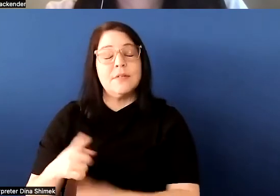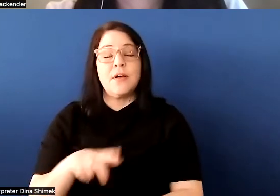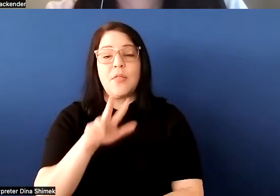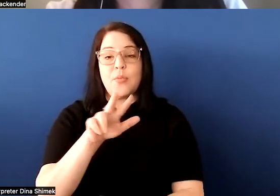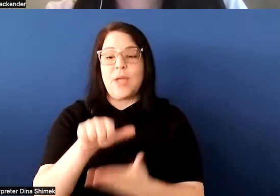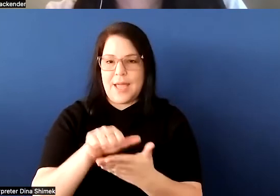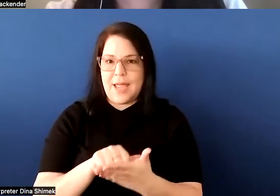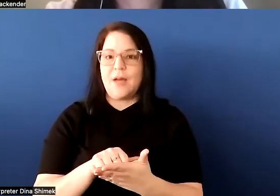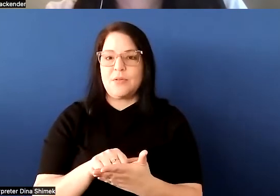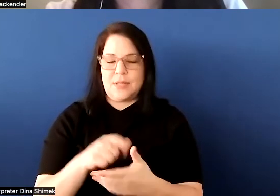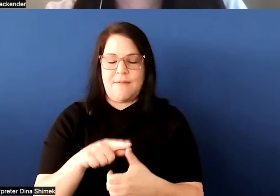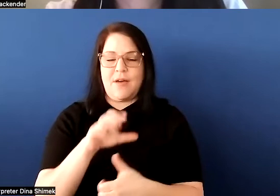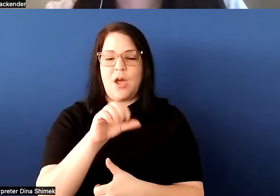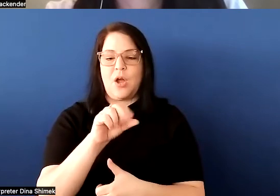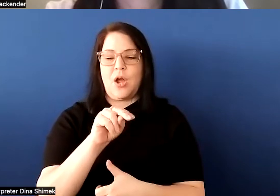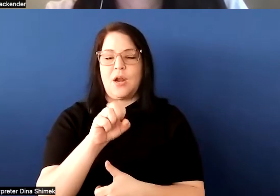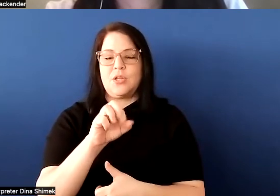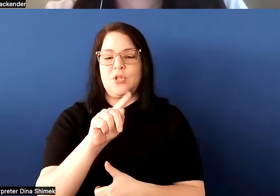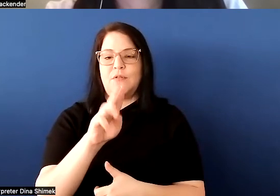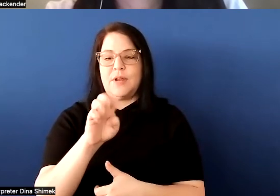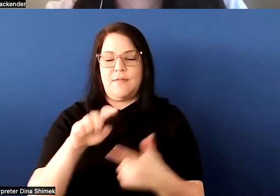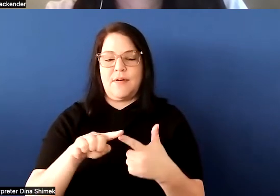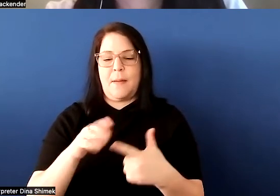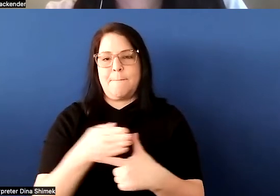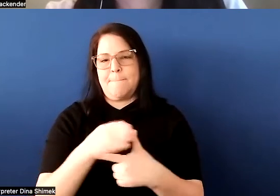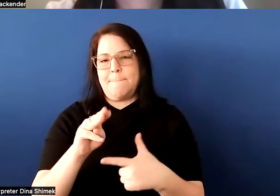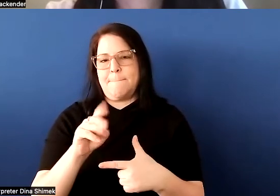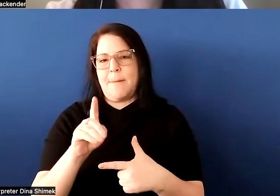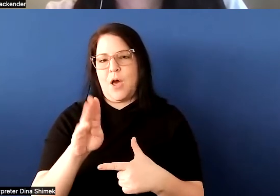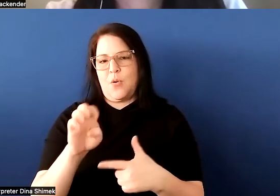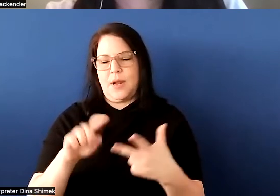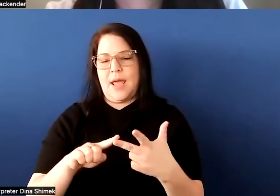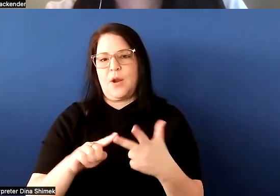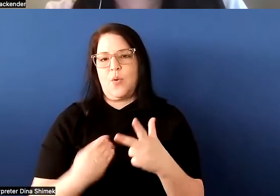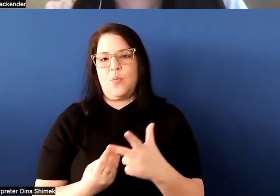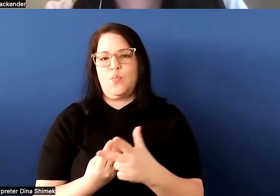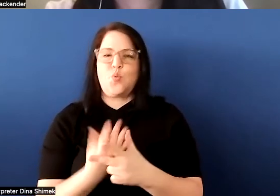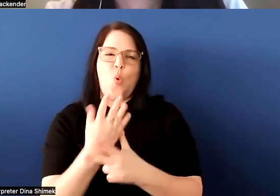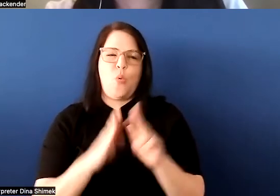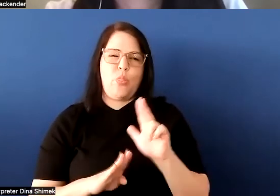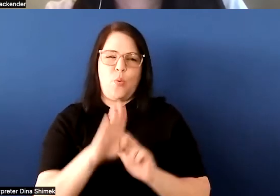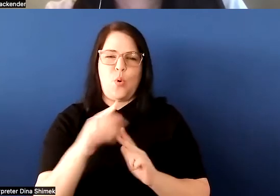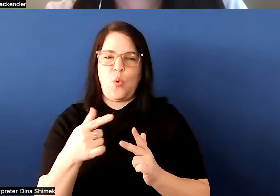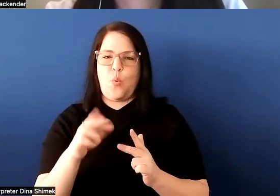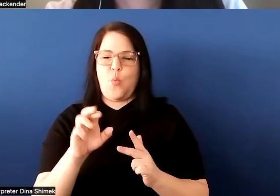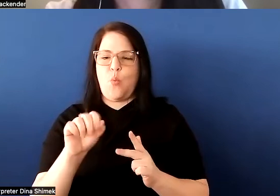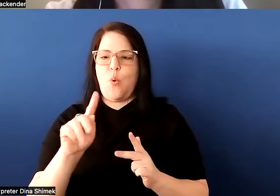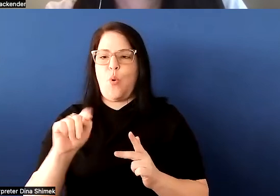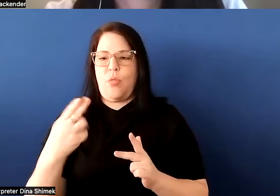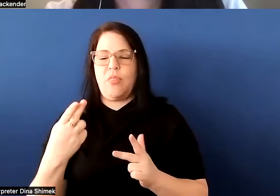a conservative, a moderate, and a growth account. So as you can imagine, a